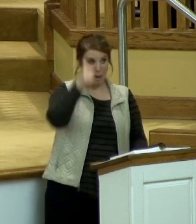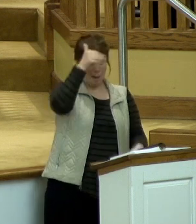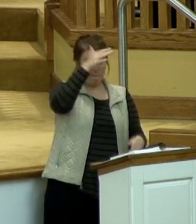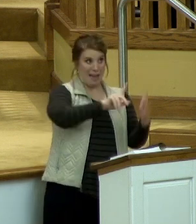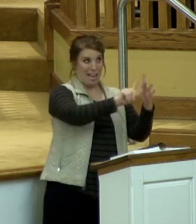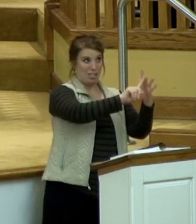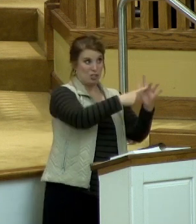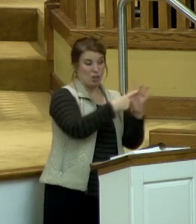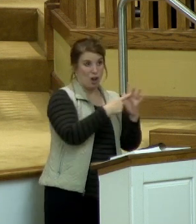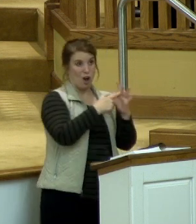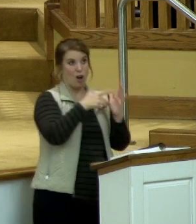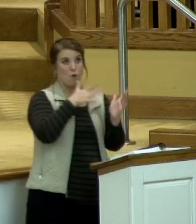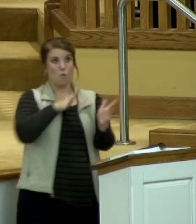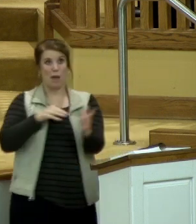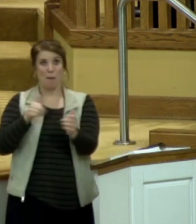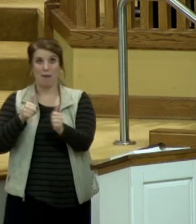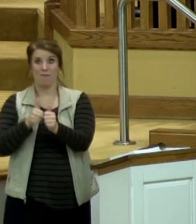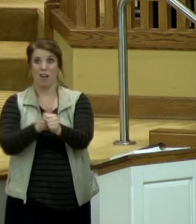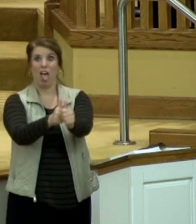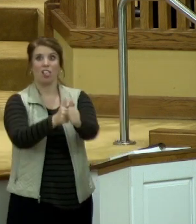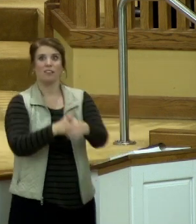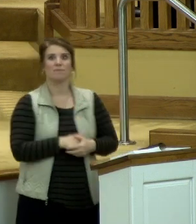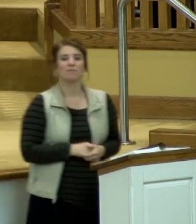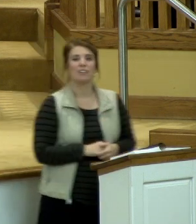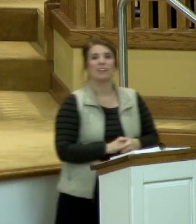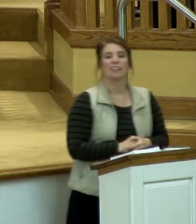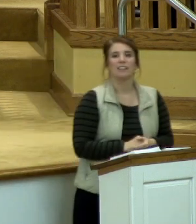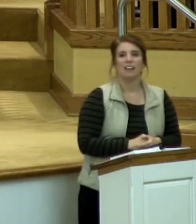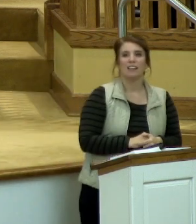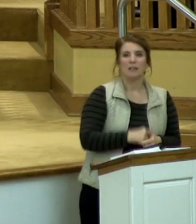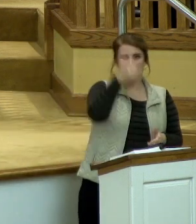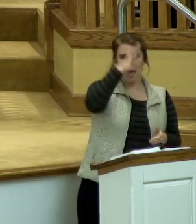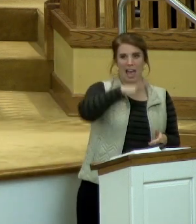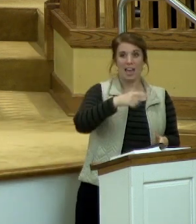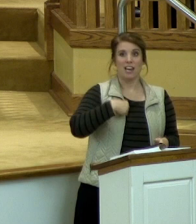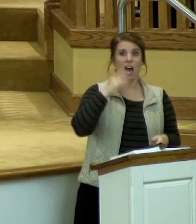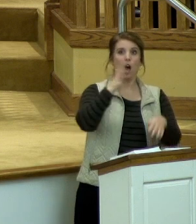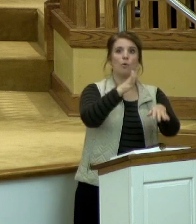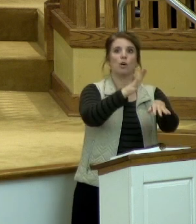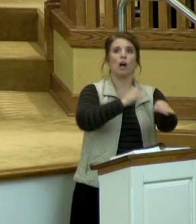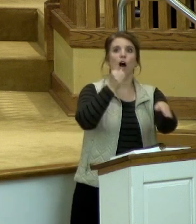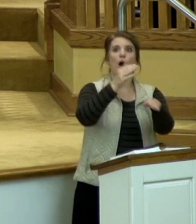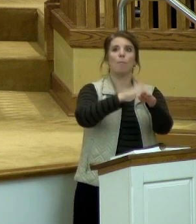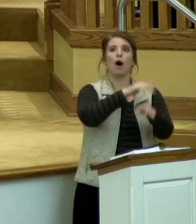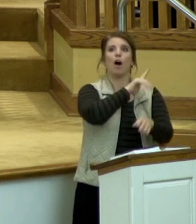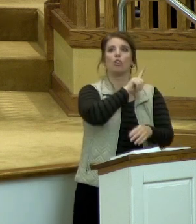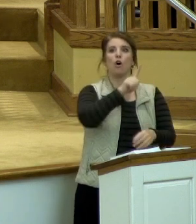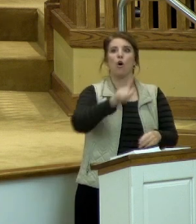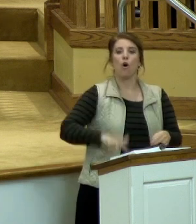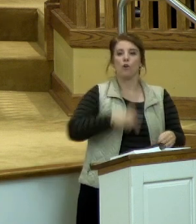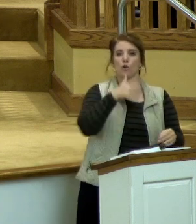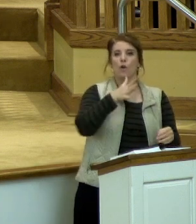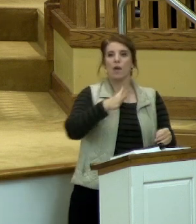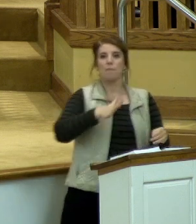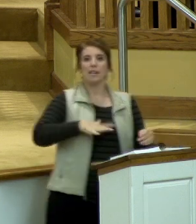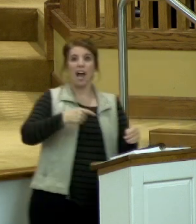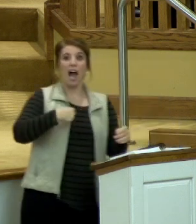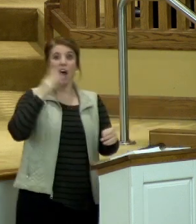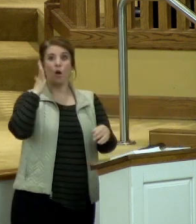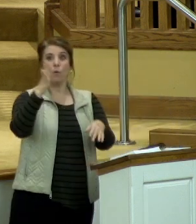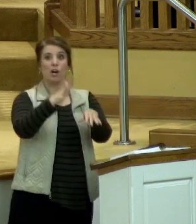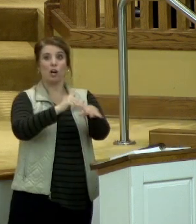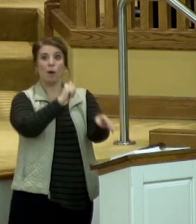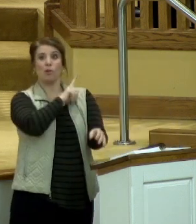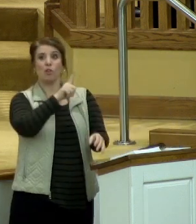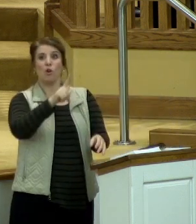do the first part, and the ladies repeat it. Here we go. I will call upon the